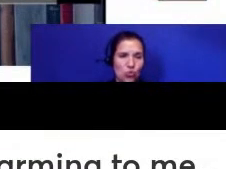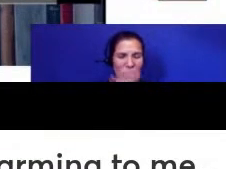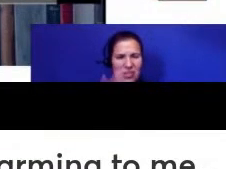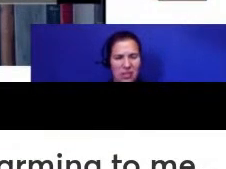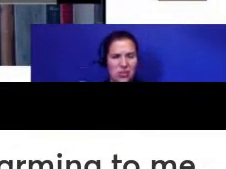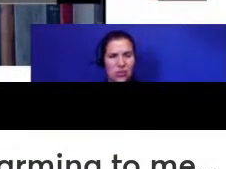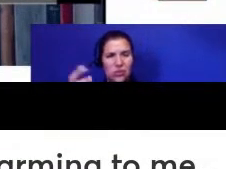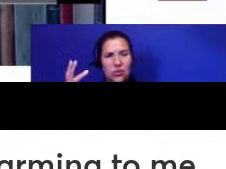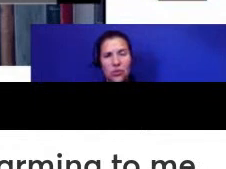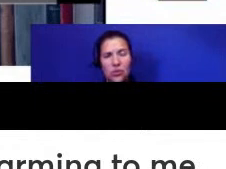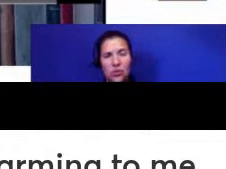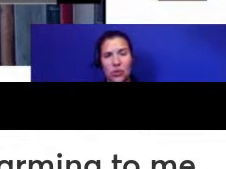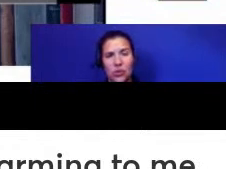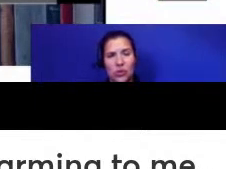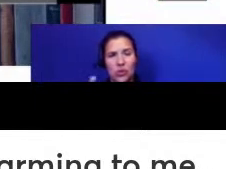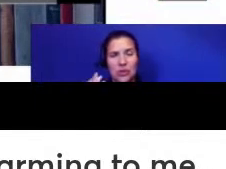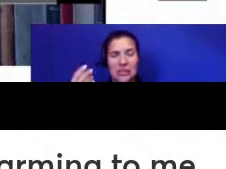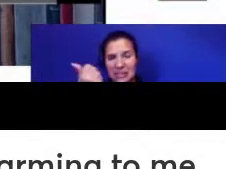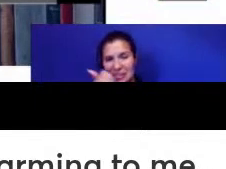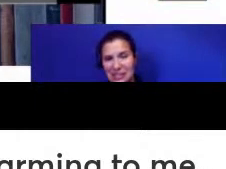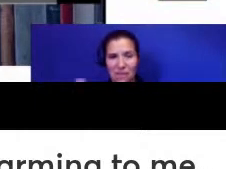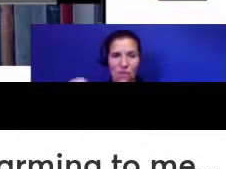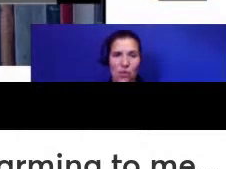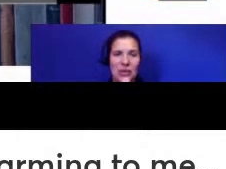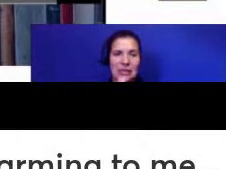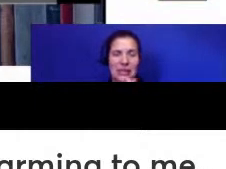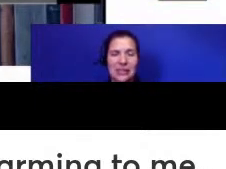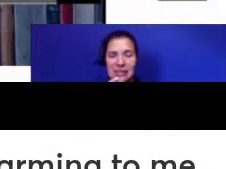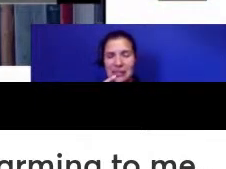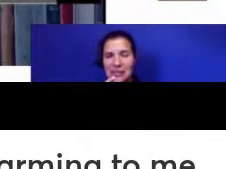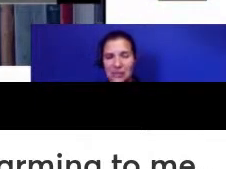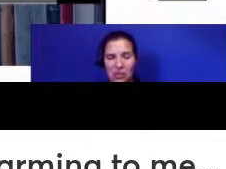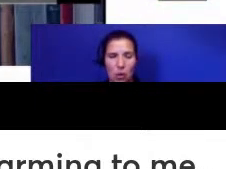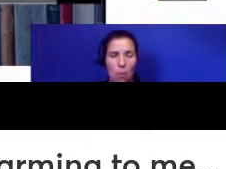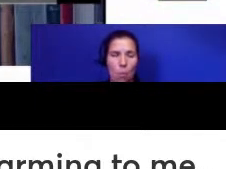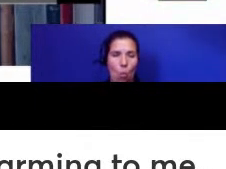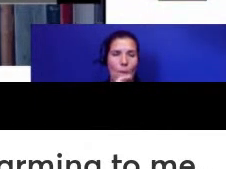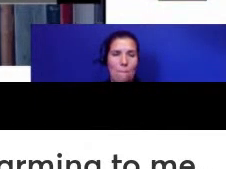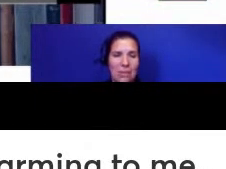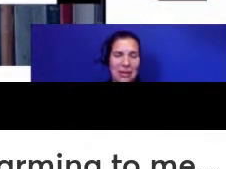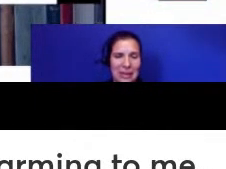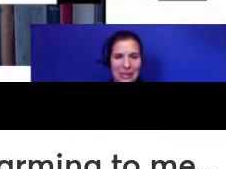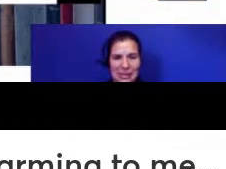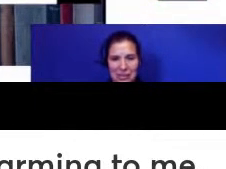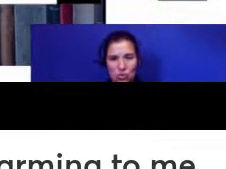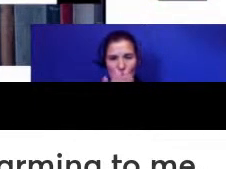workers, and several states reported more police officers in schools than nurses.